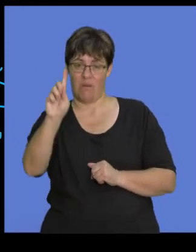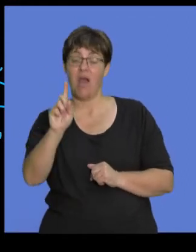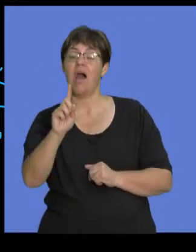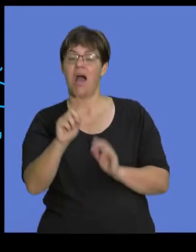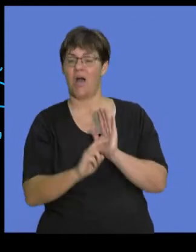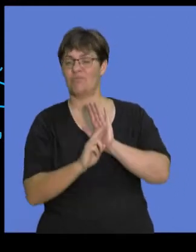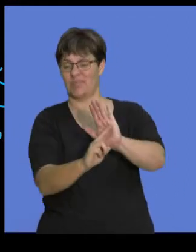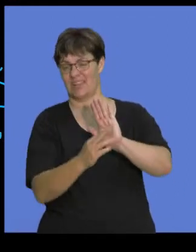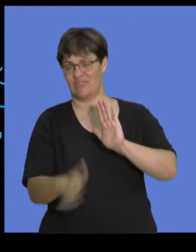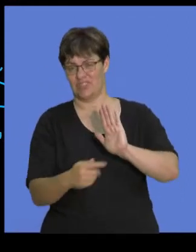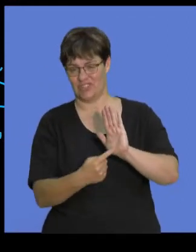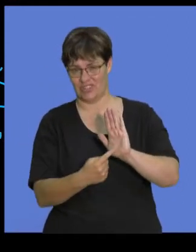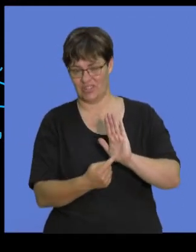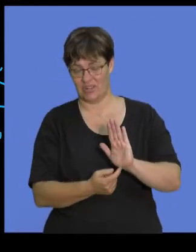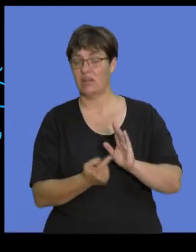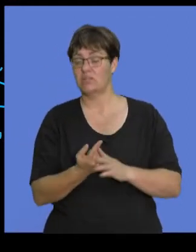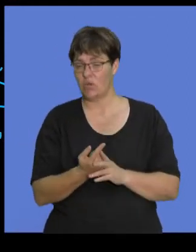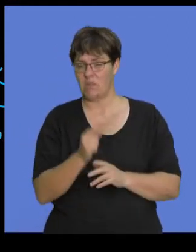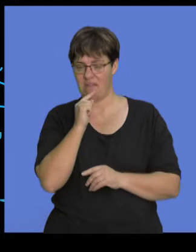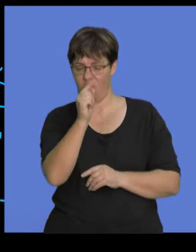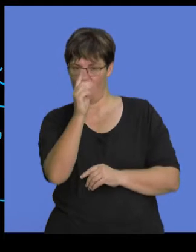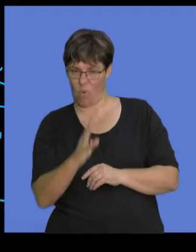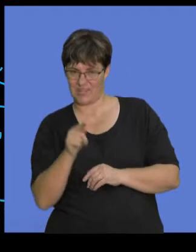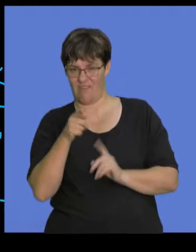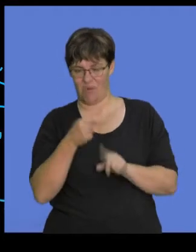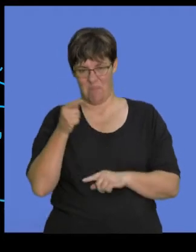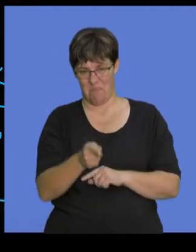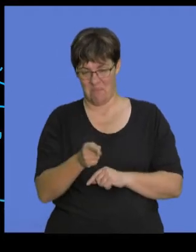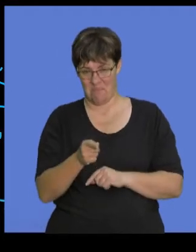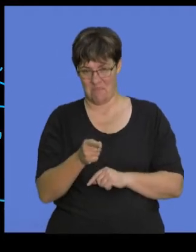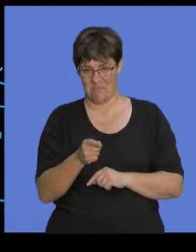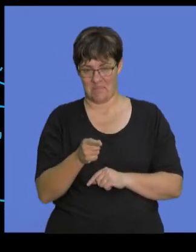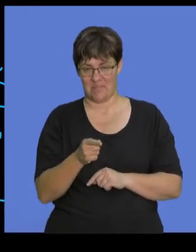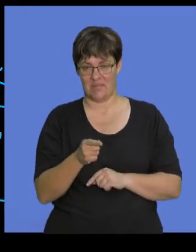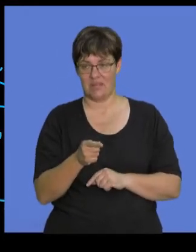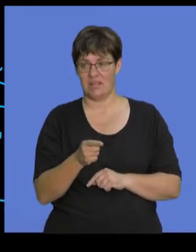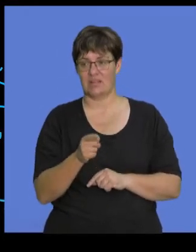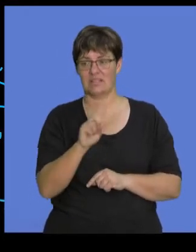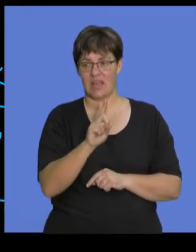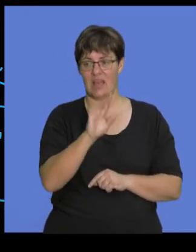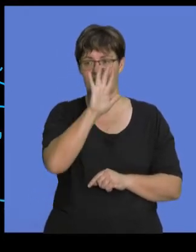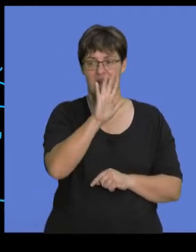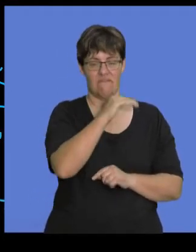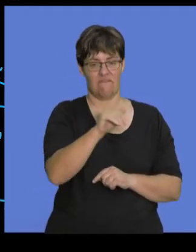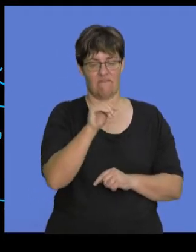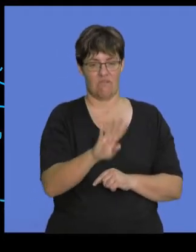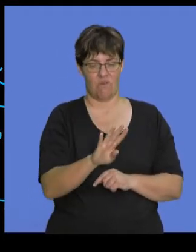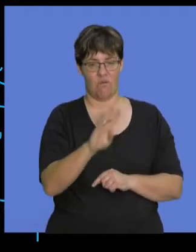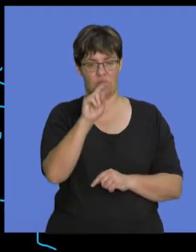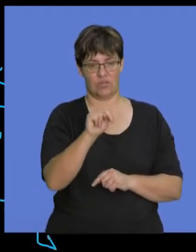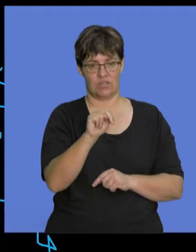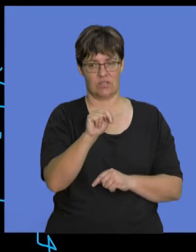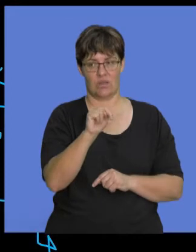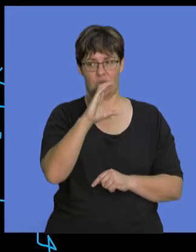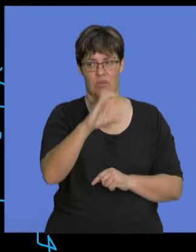per coulomb. So already we can tell that this is a quarter of 5 newtons per coulomb, which is 5 over